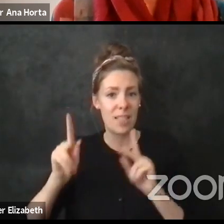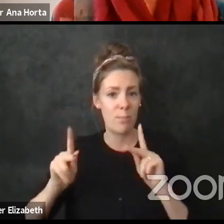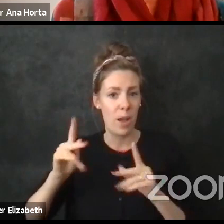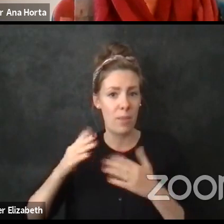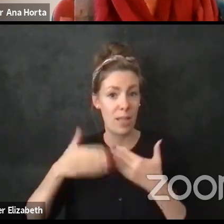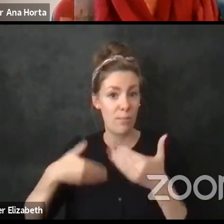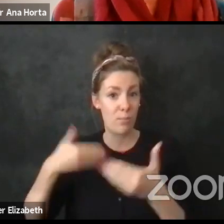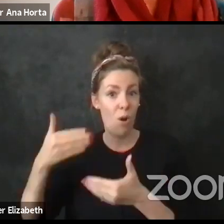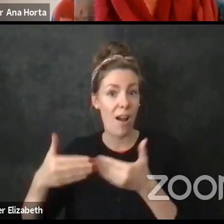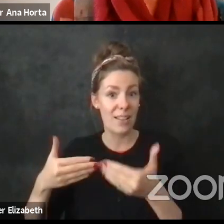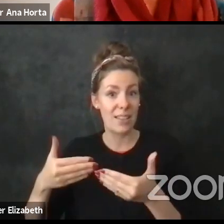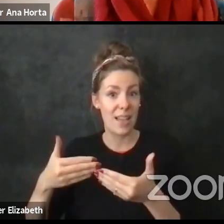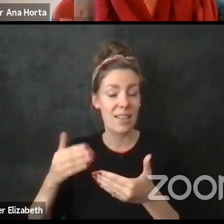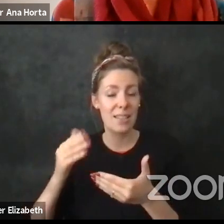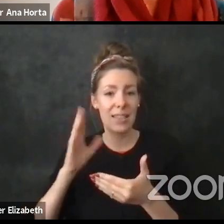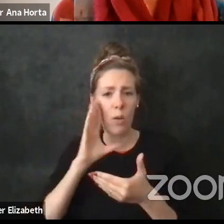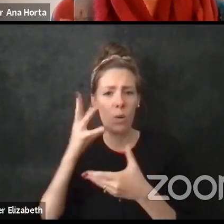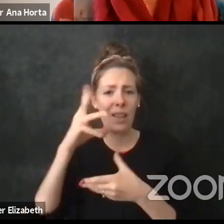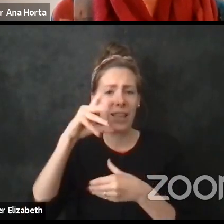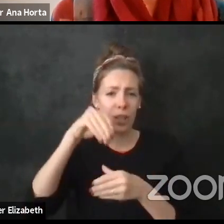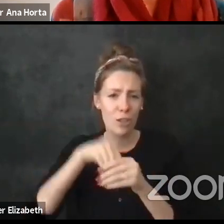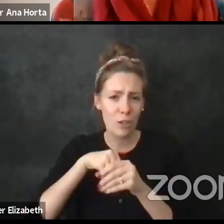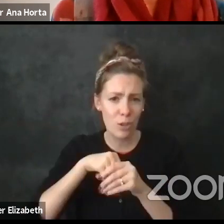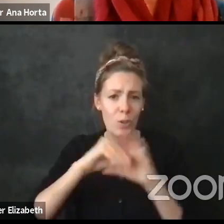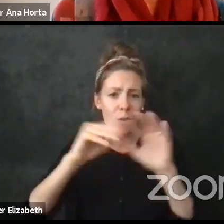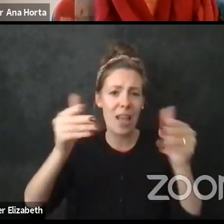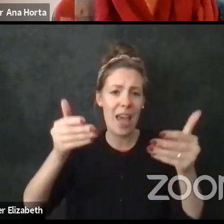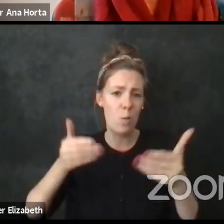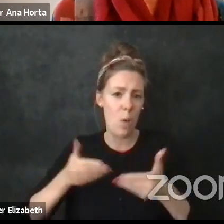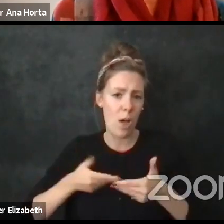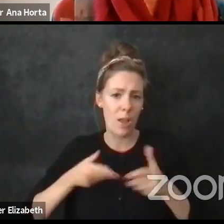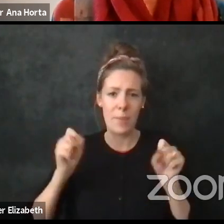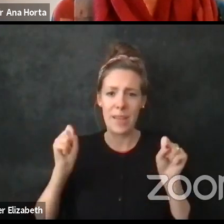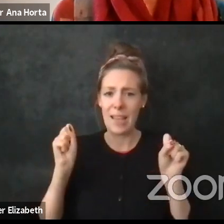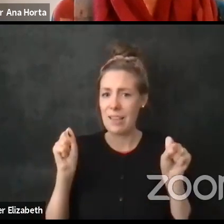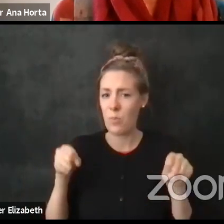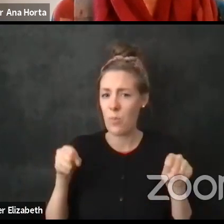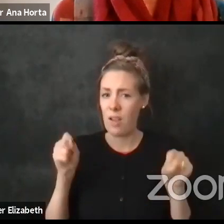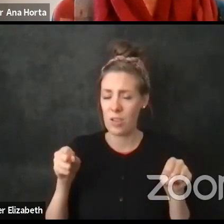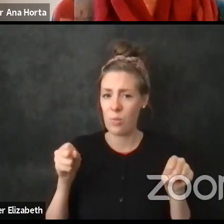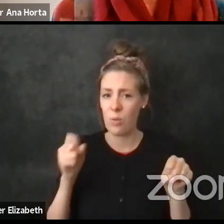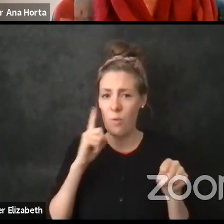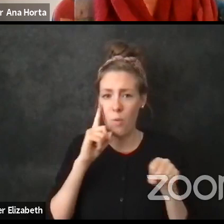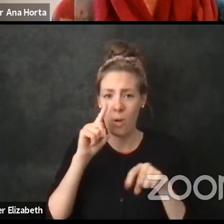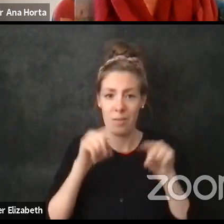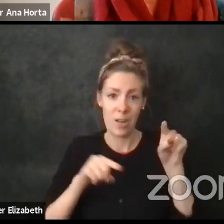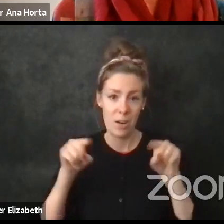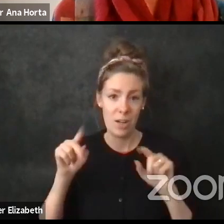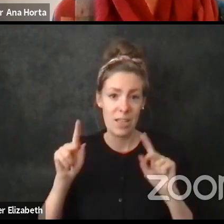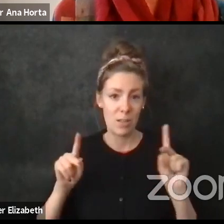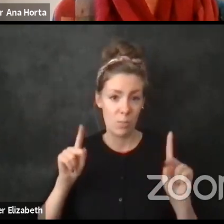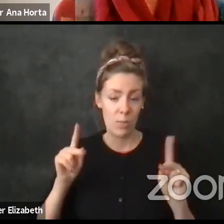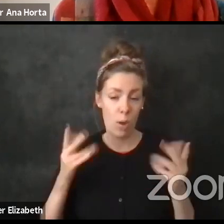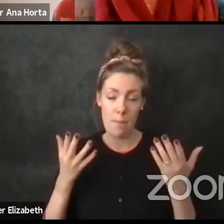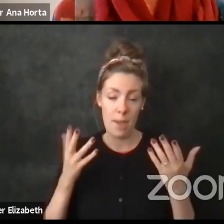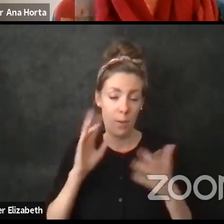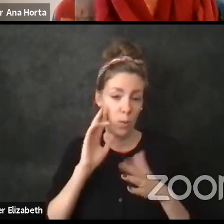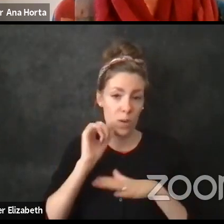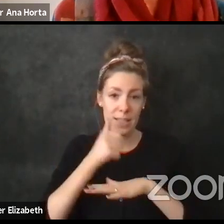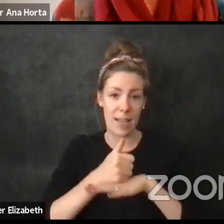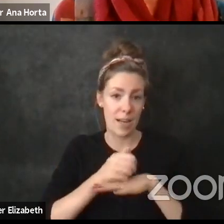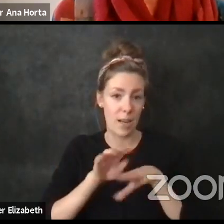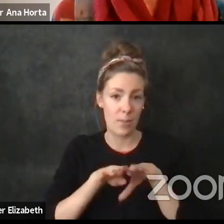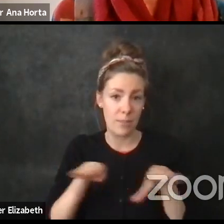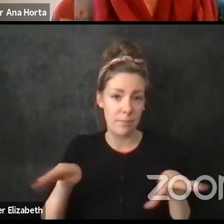is as inclusive and as welcoming as it can be. And maybe we're laying some foundation, some groundwork